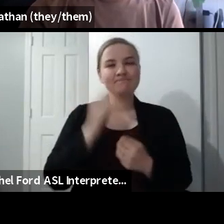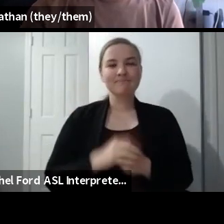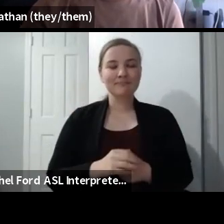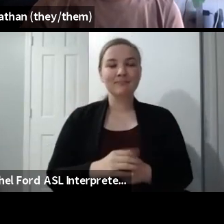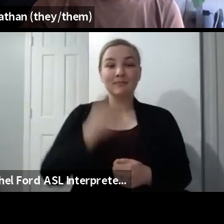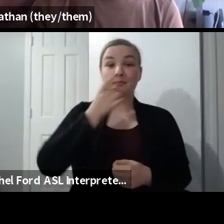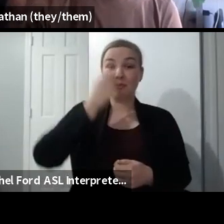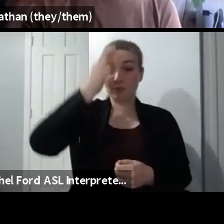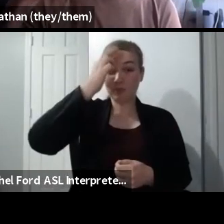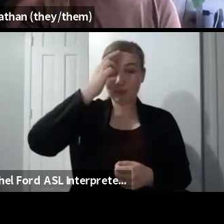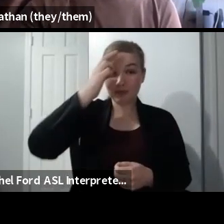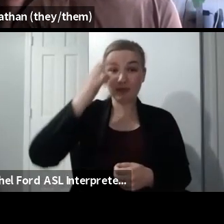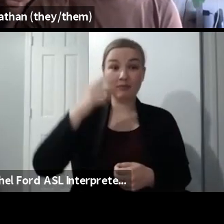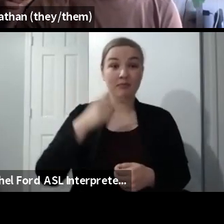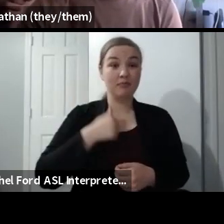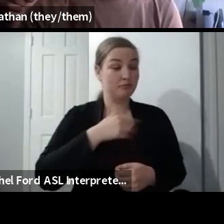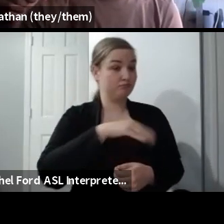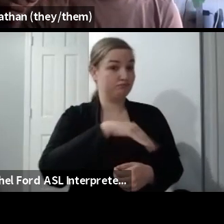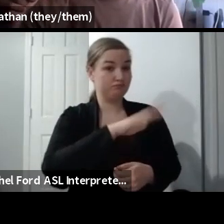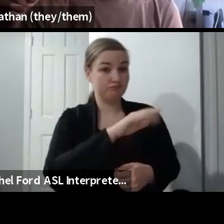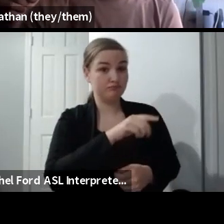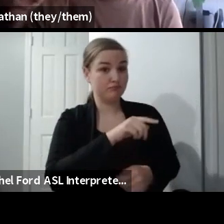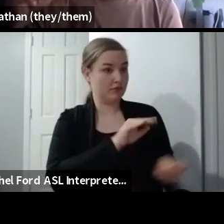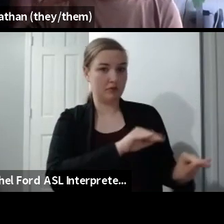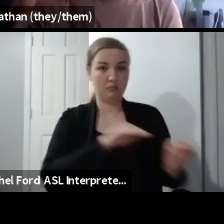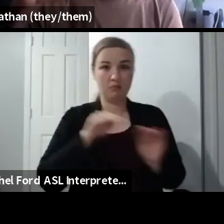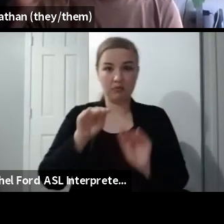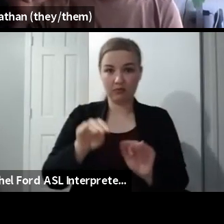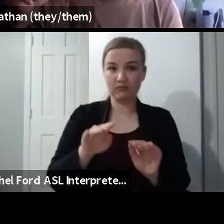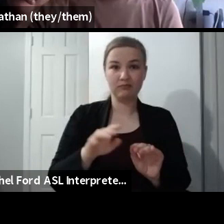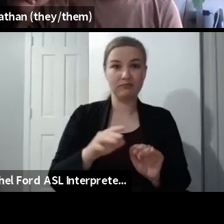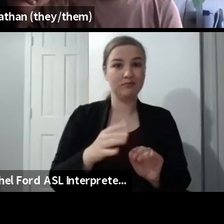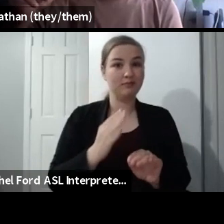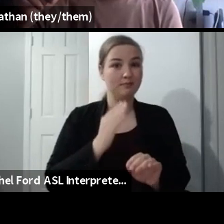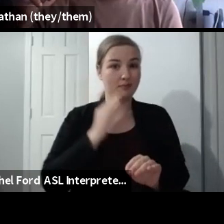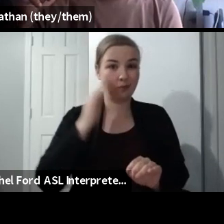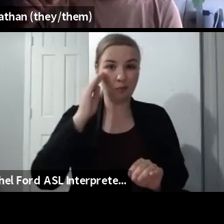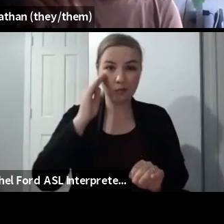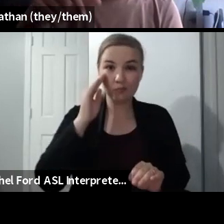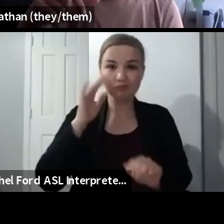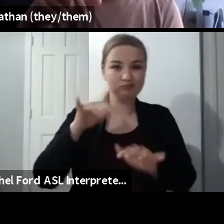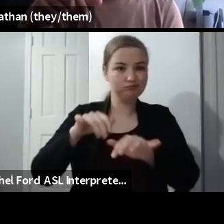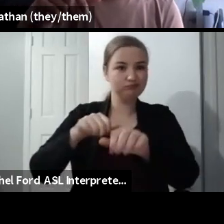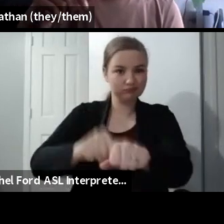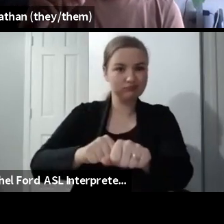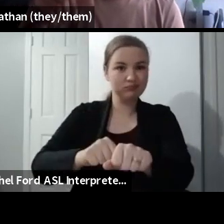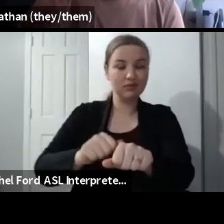Republic, moving between two different colonized tongues, being raised in bilinguality.